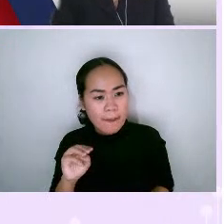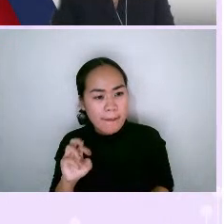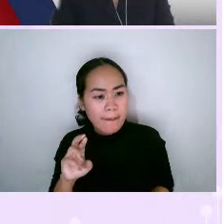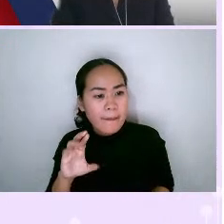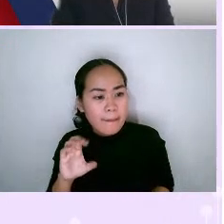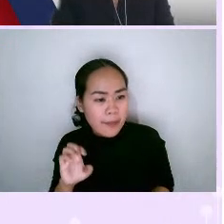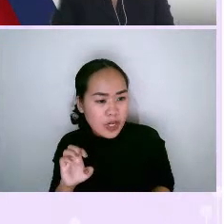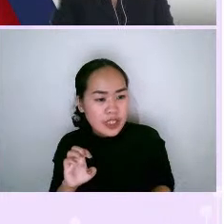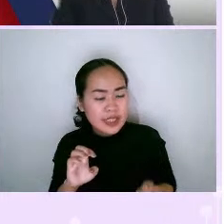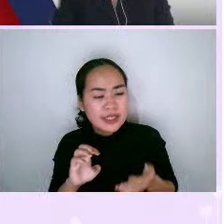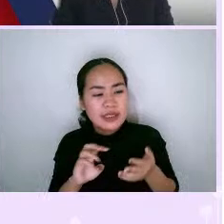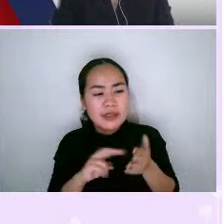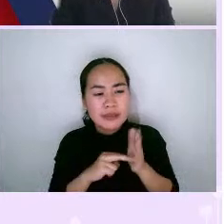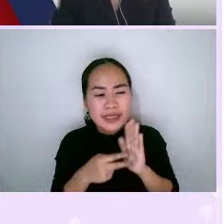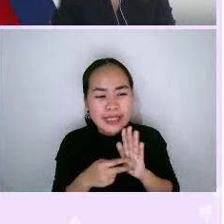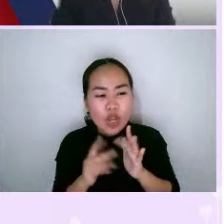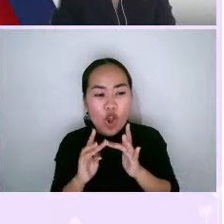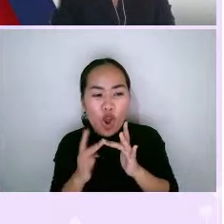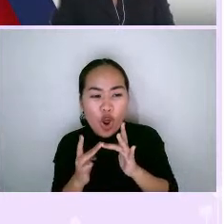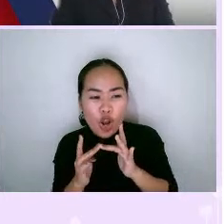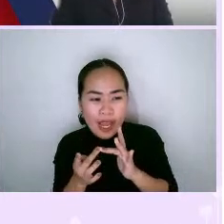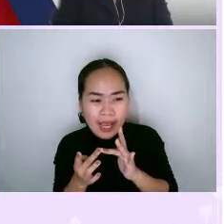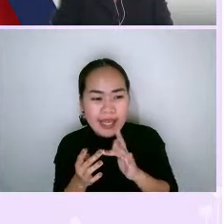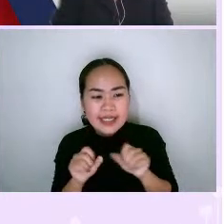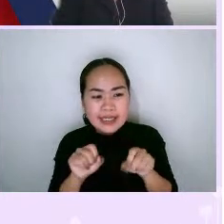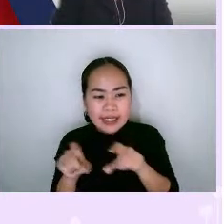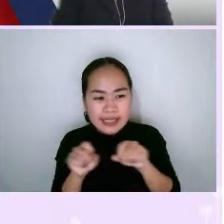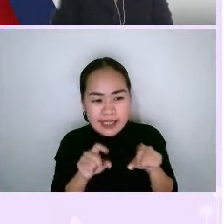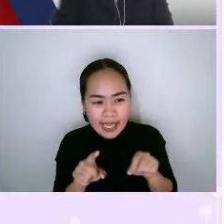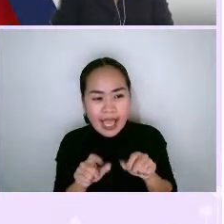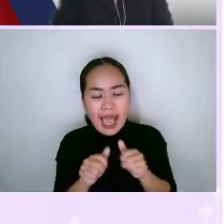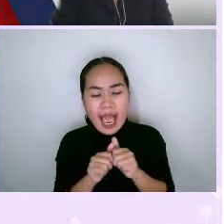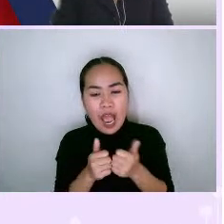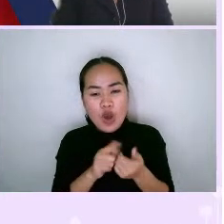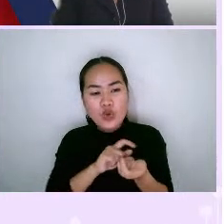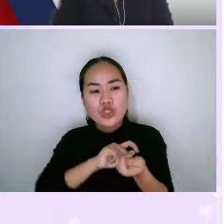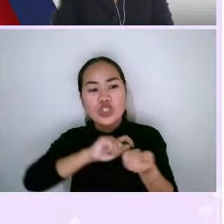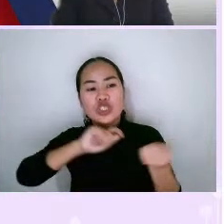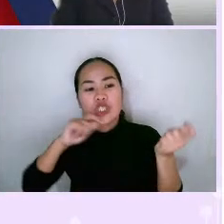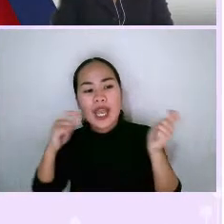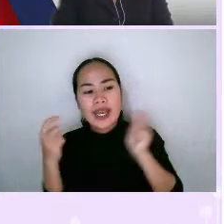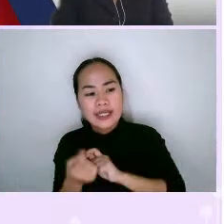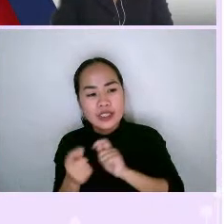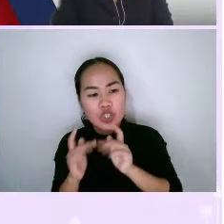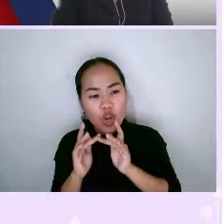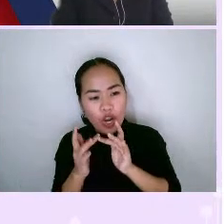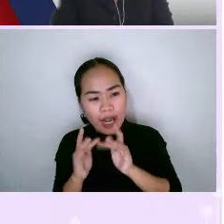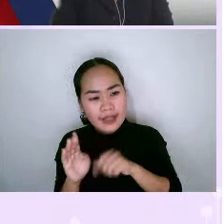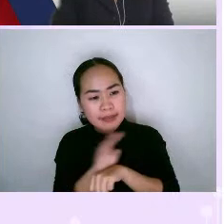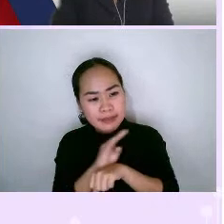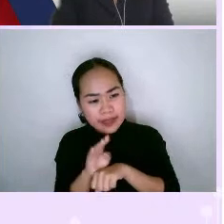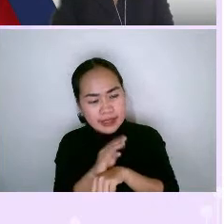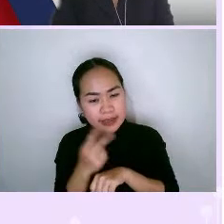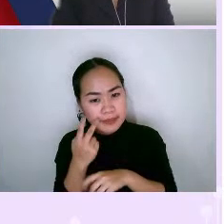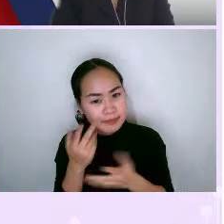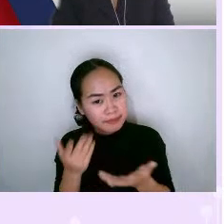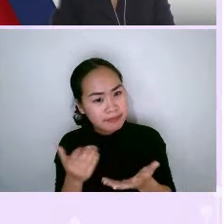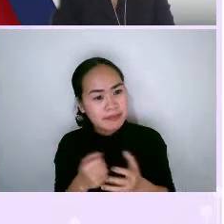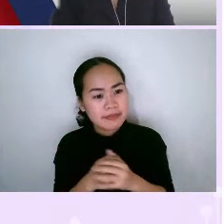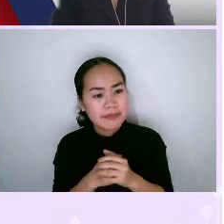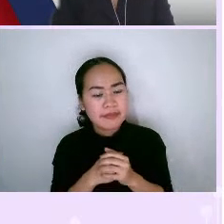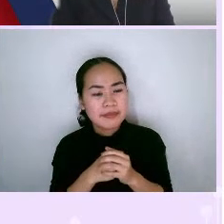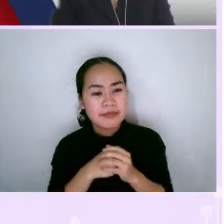their businesses digitally. The next slide would talk about the